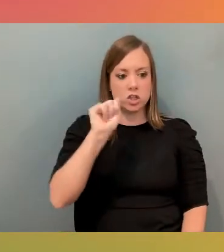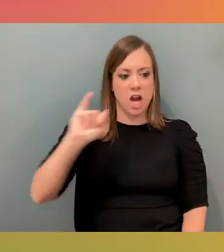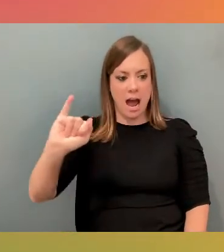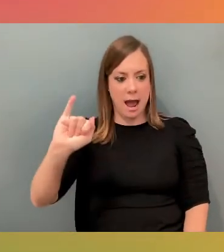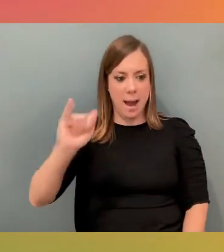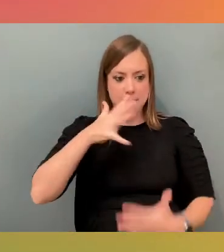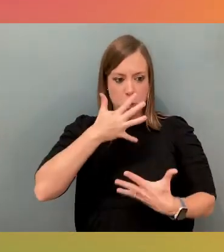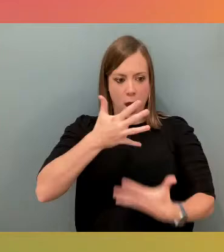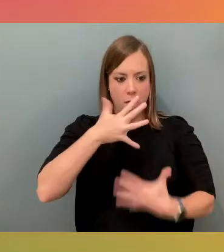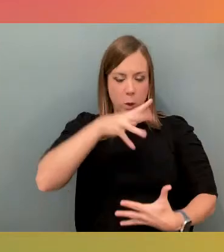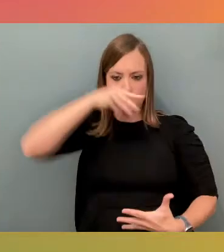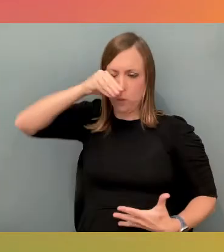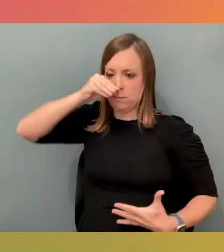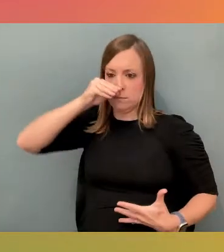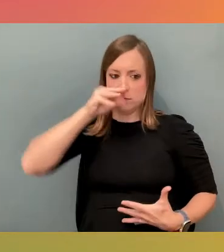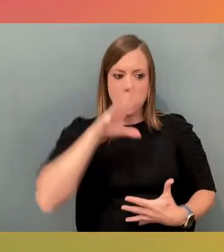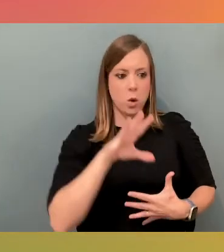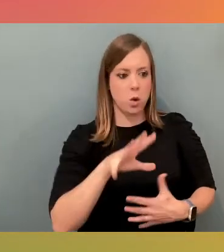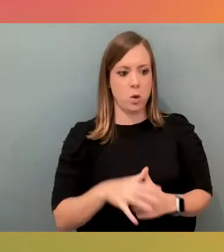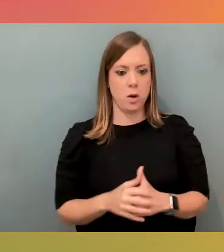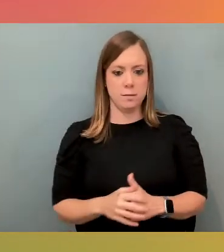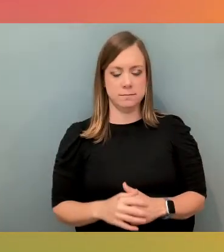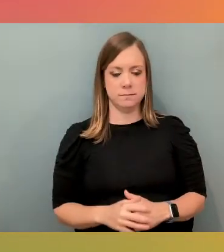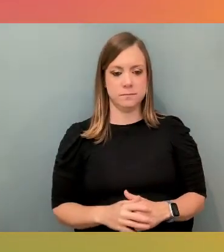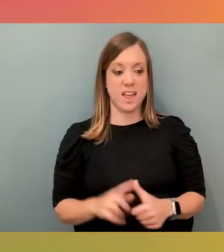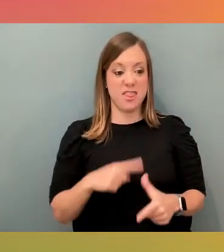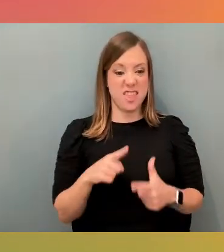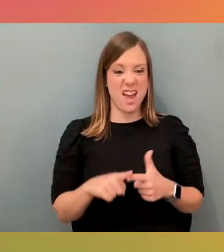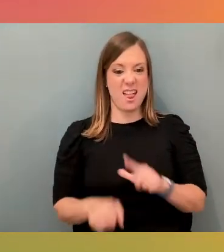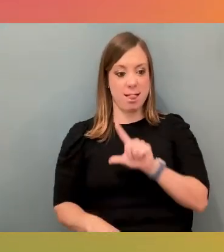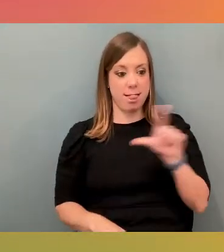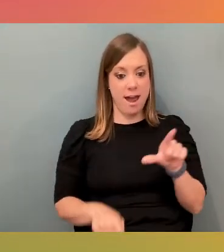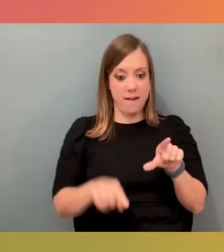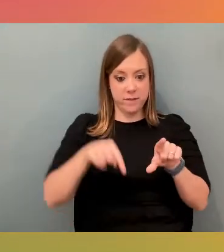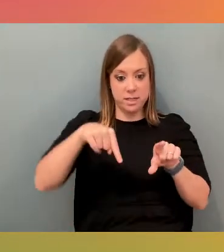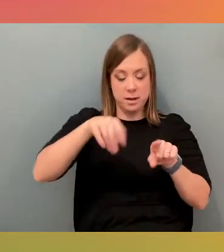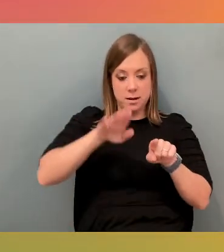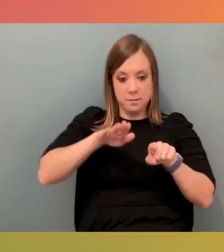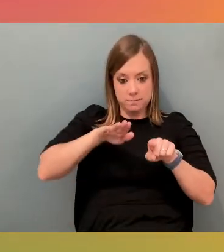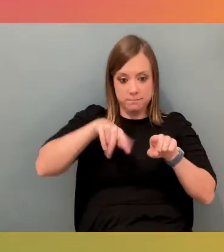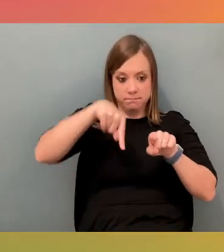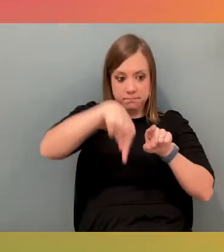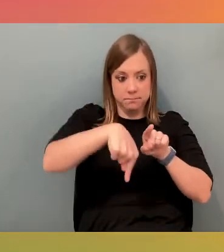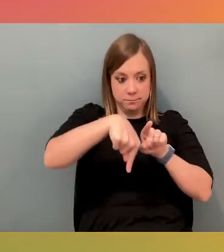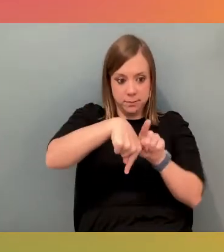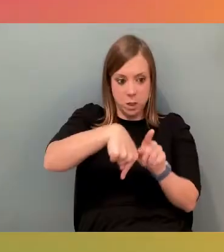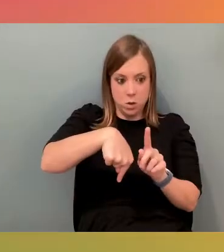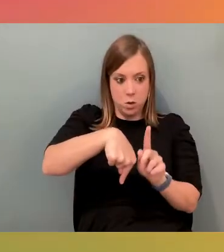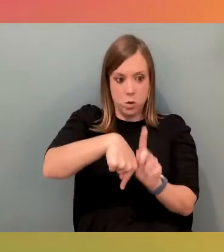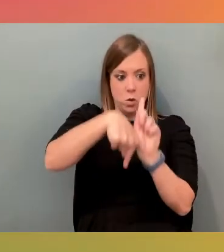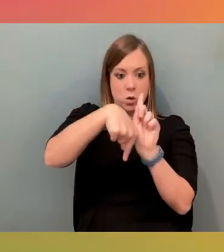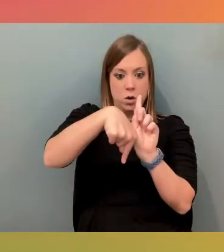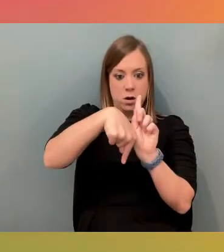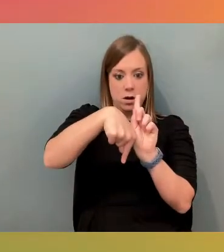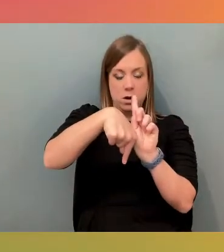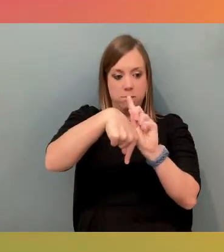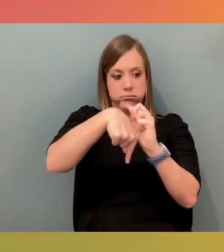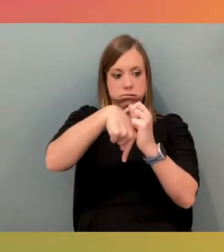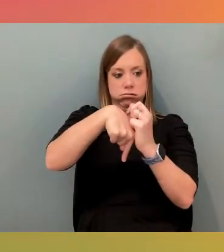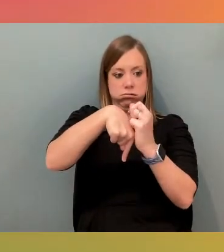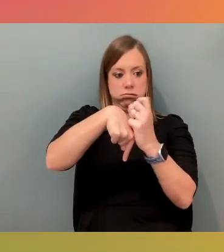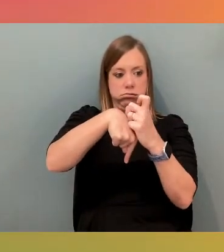next inhale, sweep the left toes up to the sky. Bend the knee and open the hip. One breath.